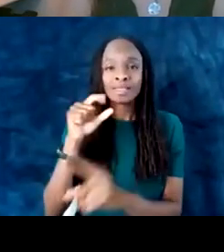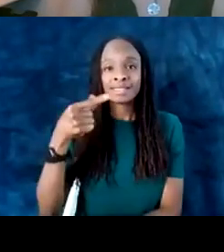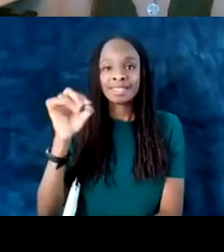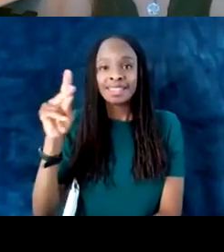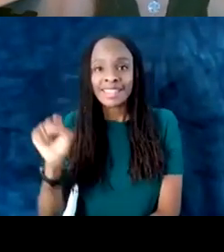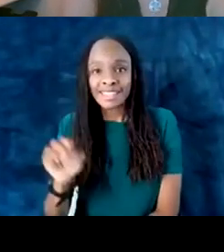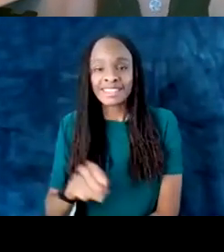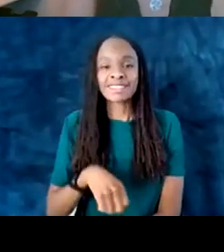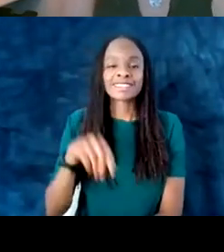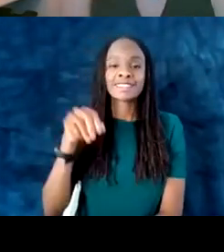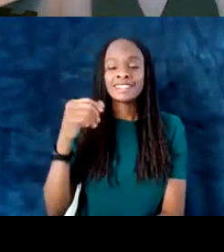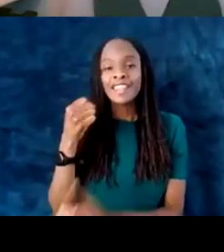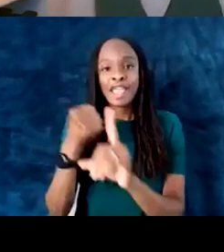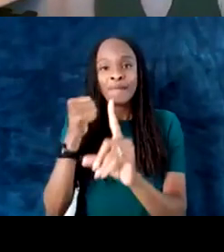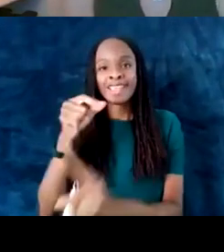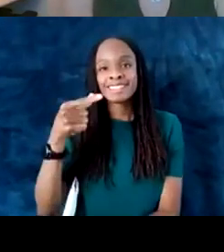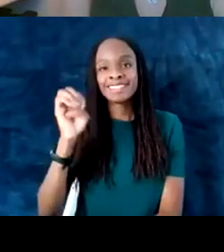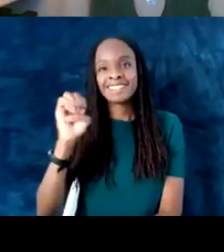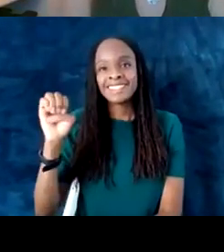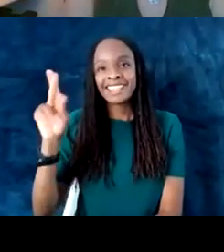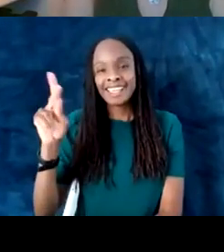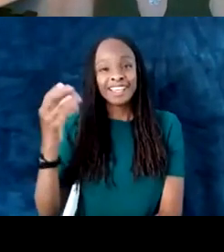your impact geek cousins in the field.